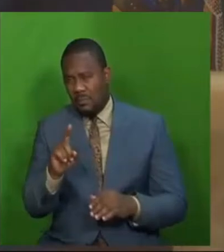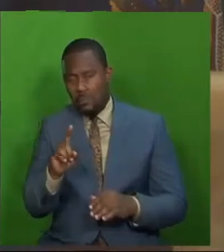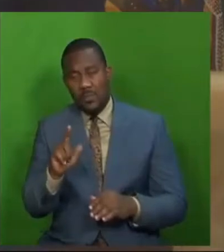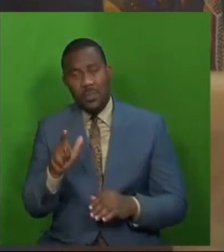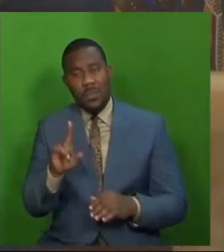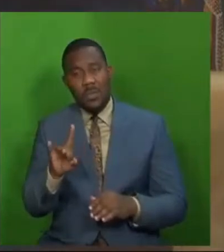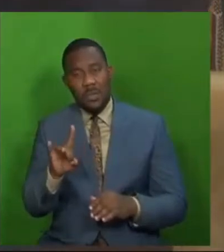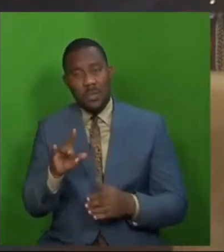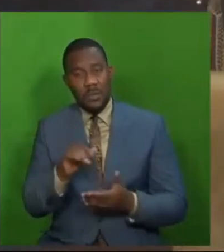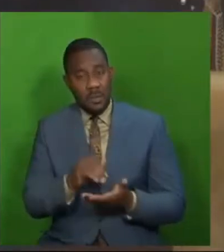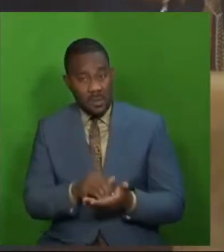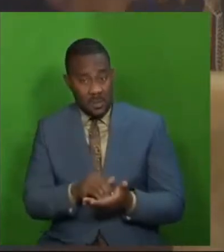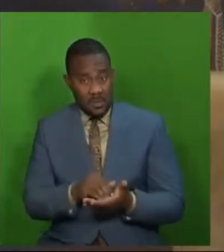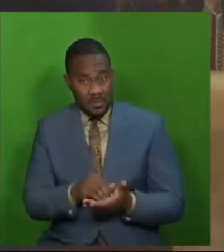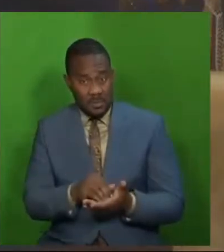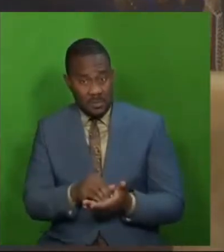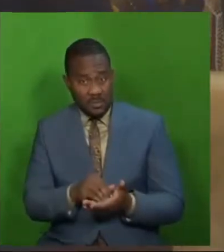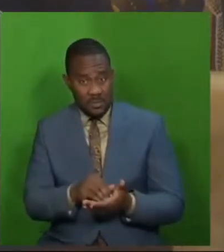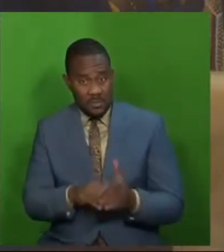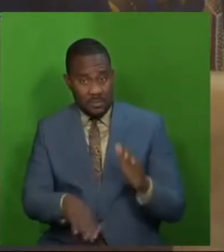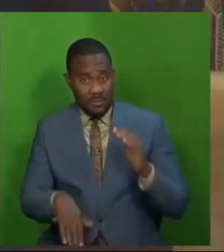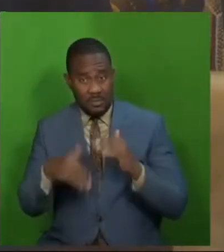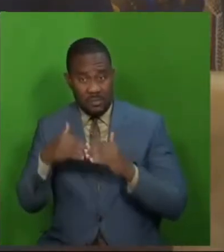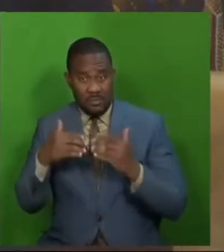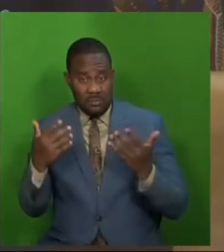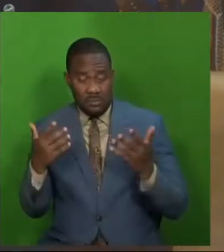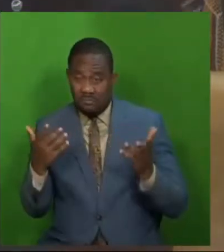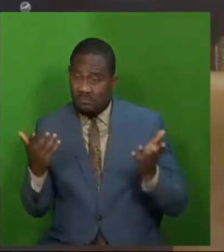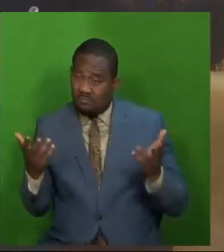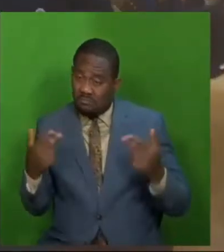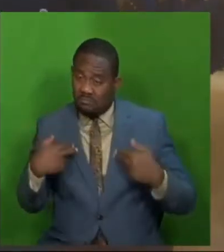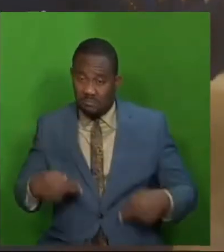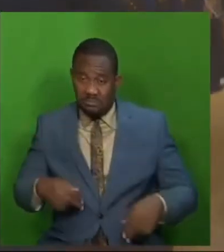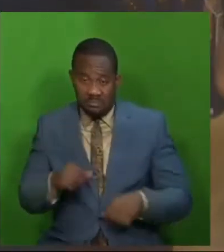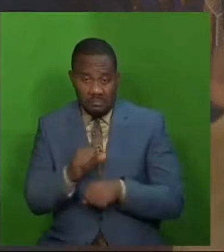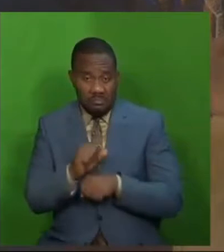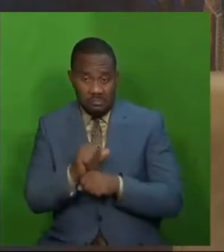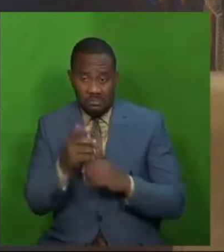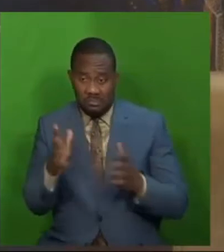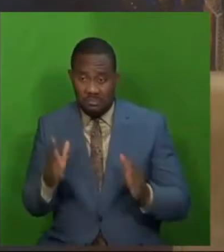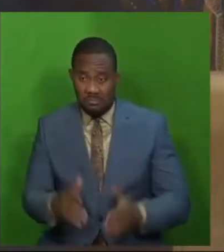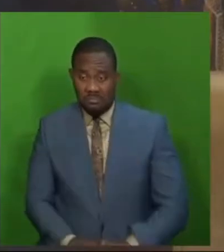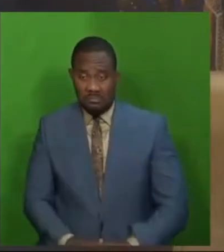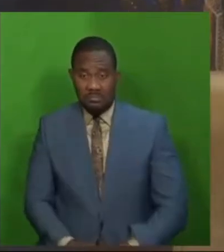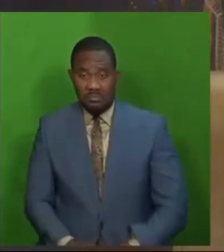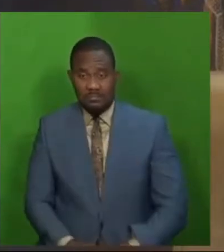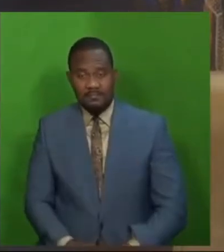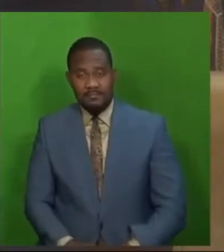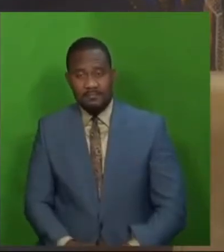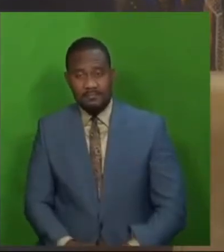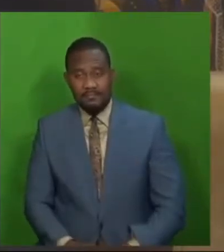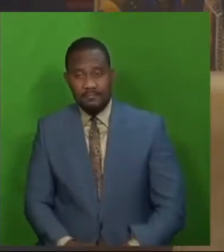128,016 health workers, the whole Ghana. At the end of 2020, we should have